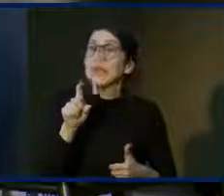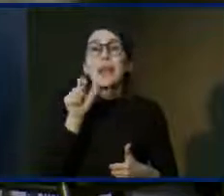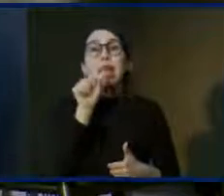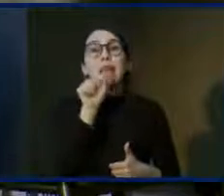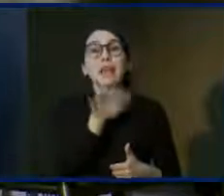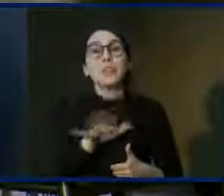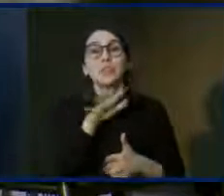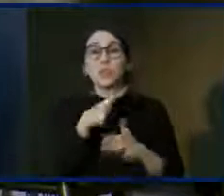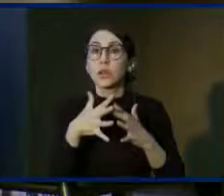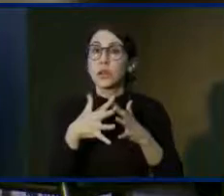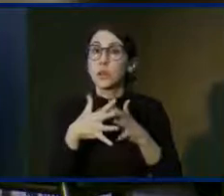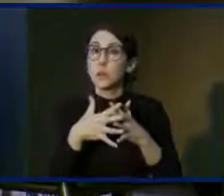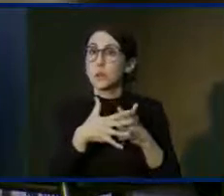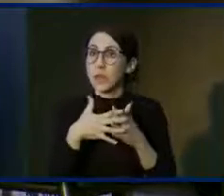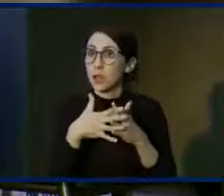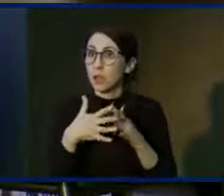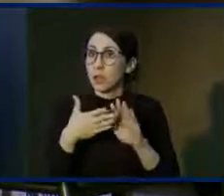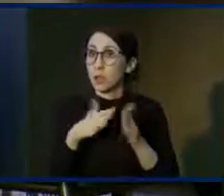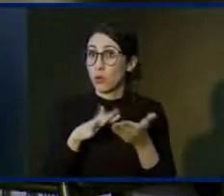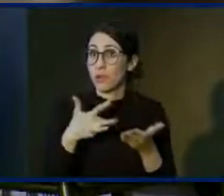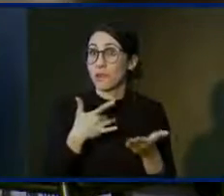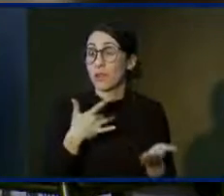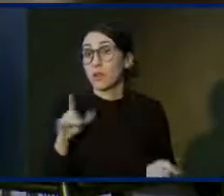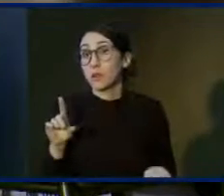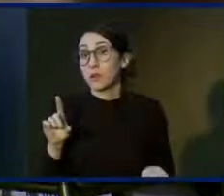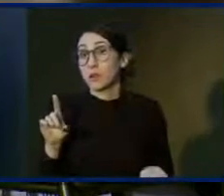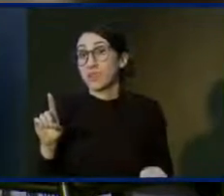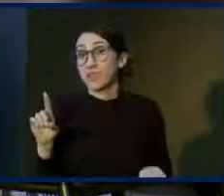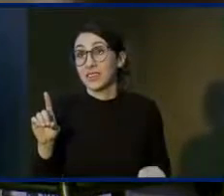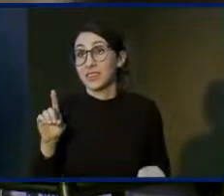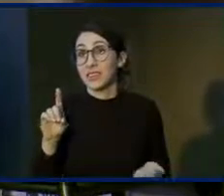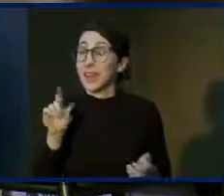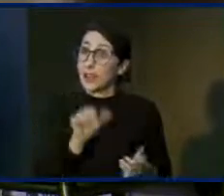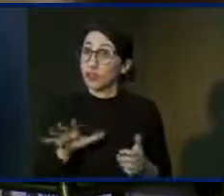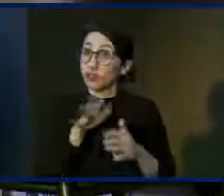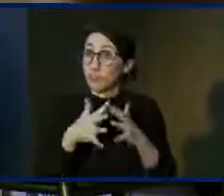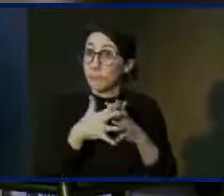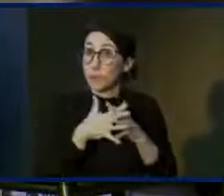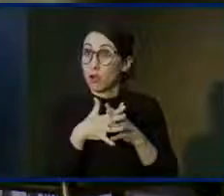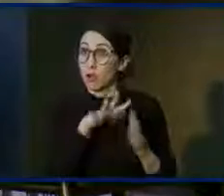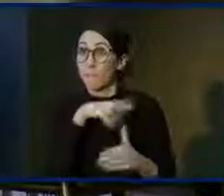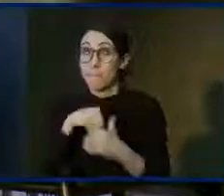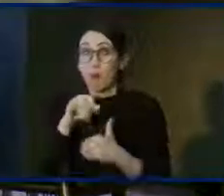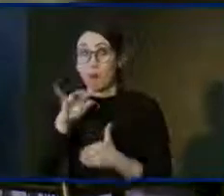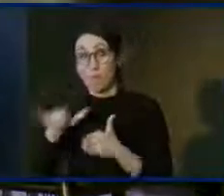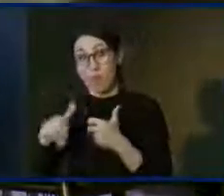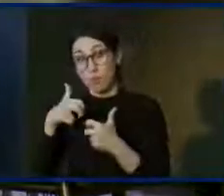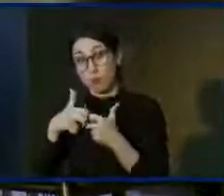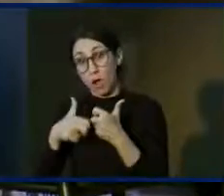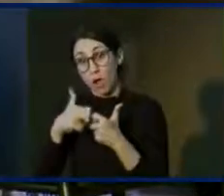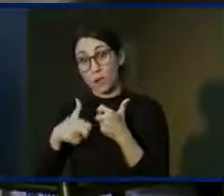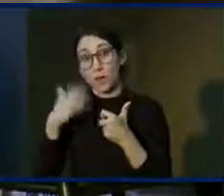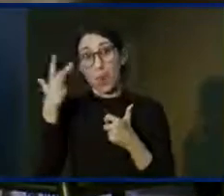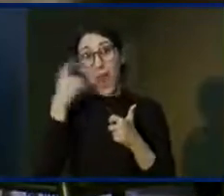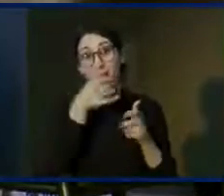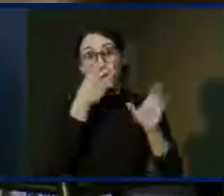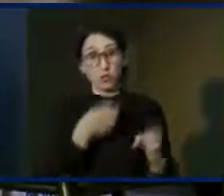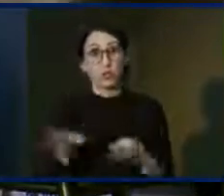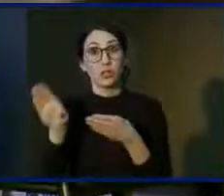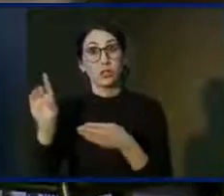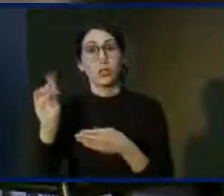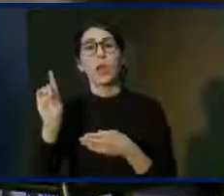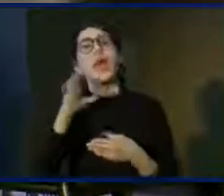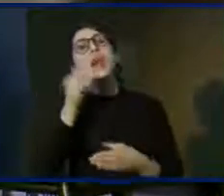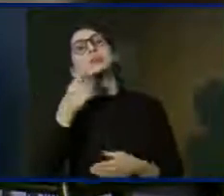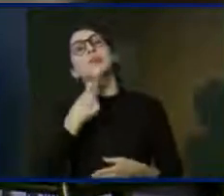created this situation because of our change in preference? And what were those things? I mean, can you identify what is it that has the Asian